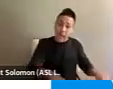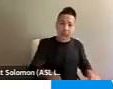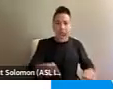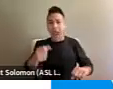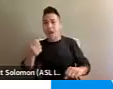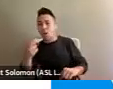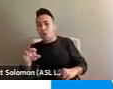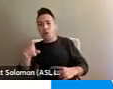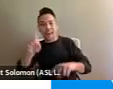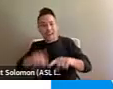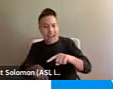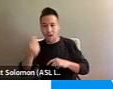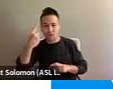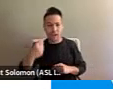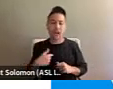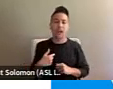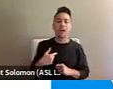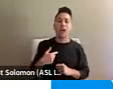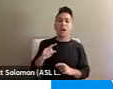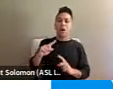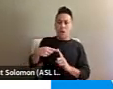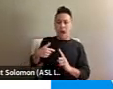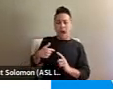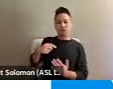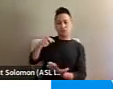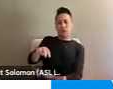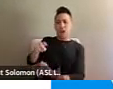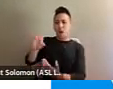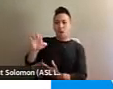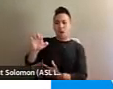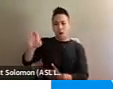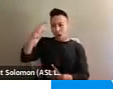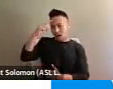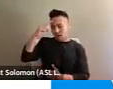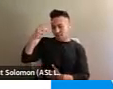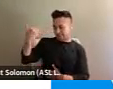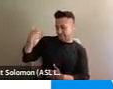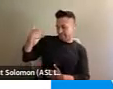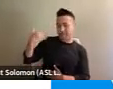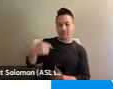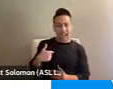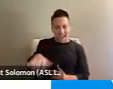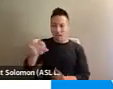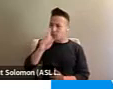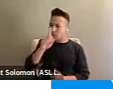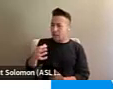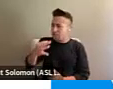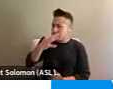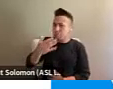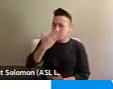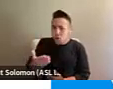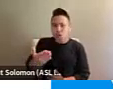OER for Woody Weber, for example, we found some really good OER textbooks that would have